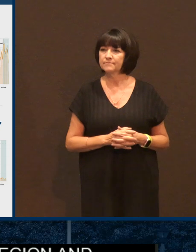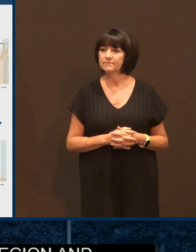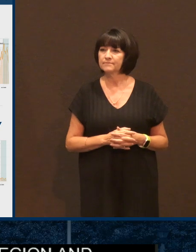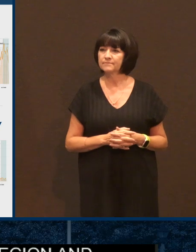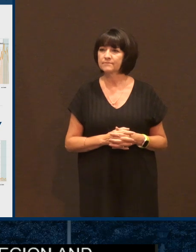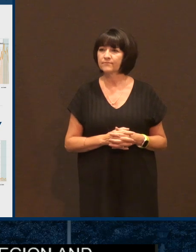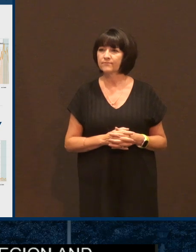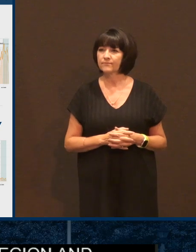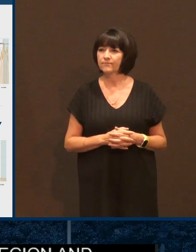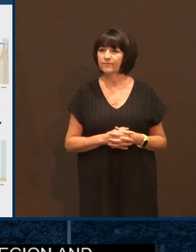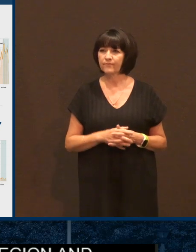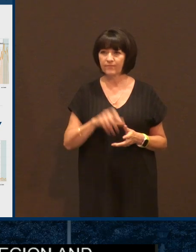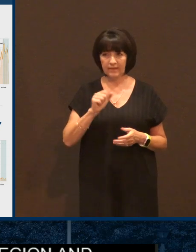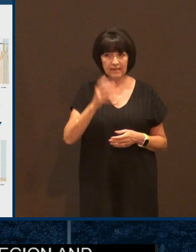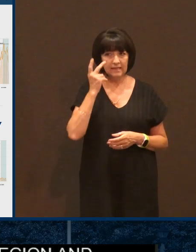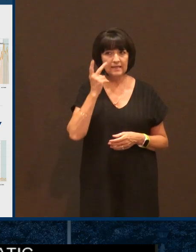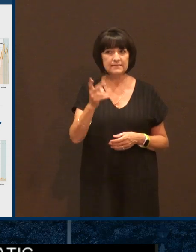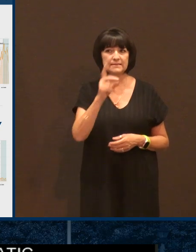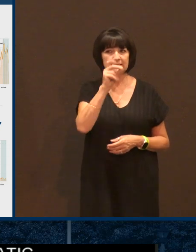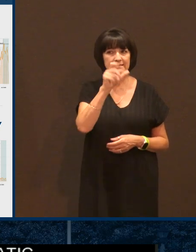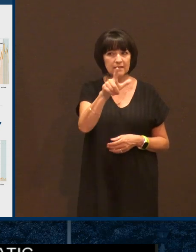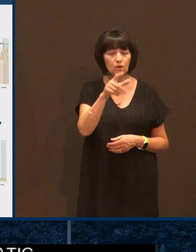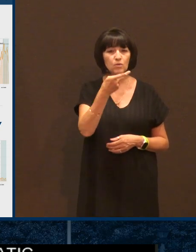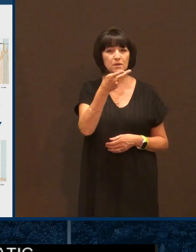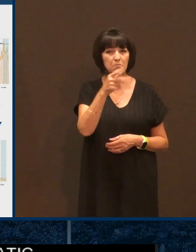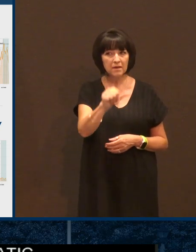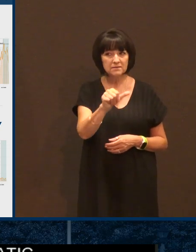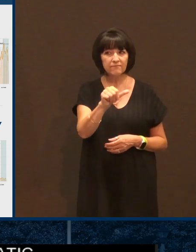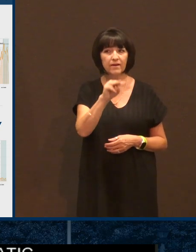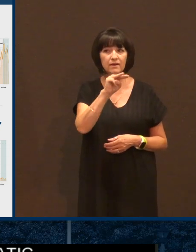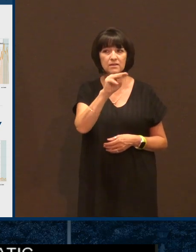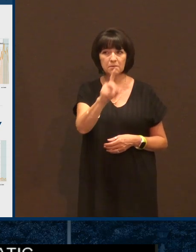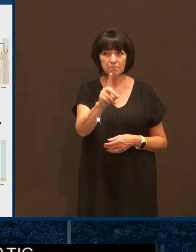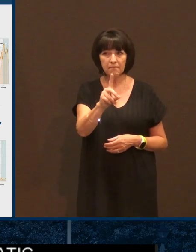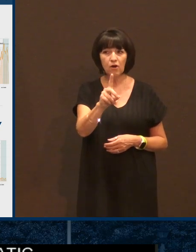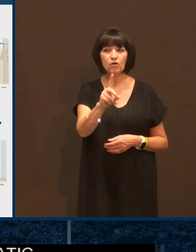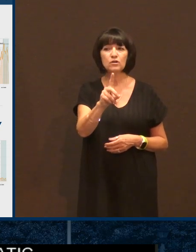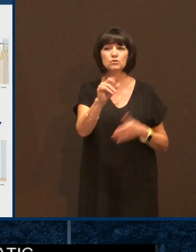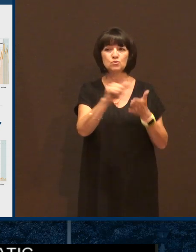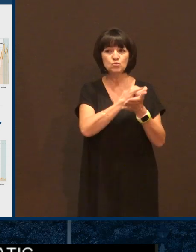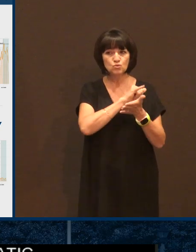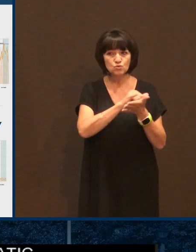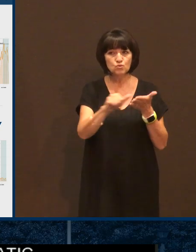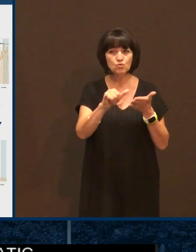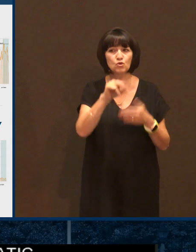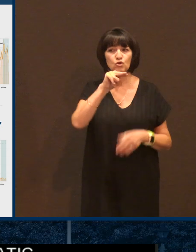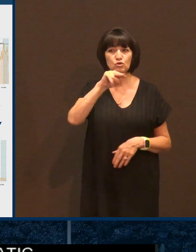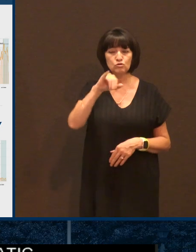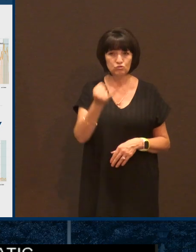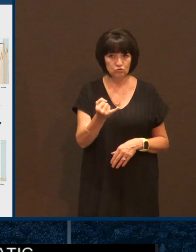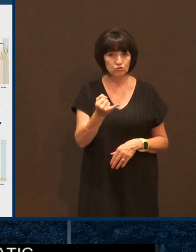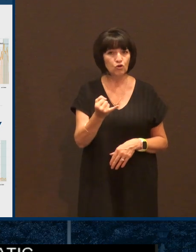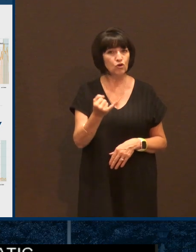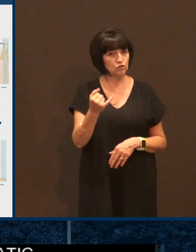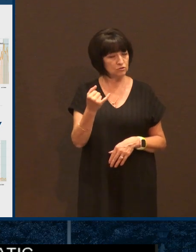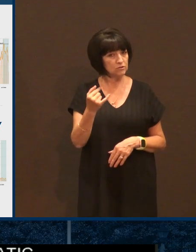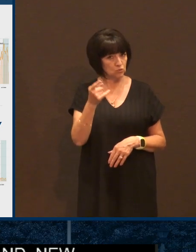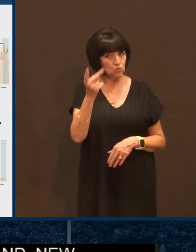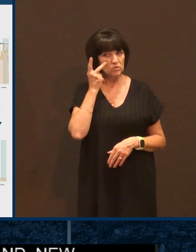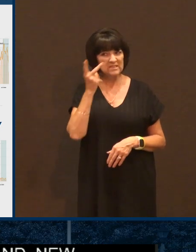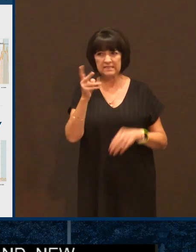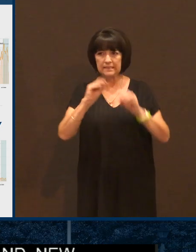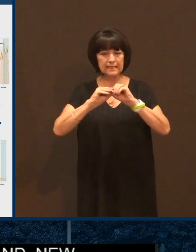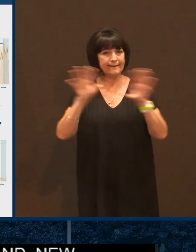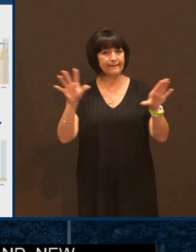can see Delaware, Pennsylvania, Maryland, New York, and New Jersey with a very dramatic peak. Again, about